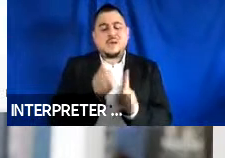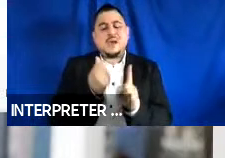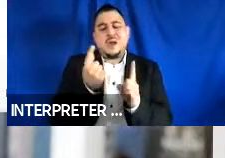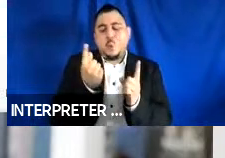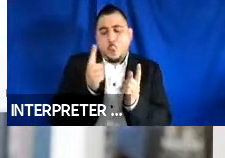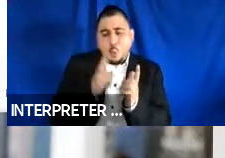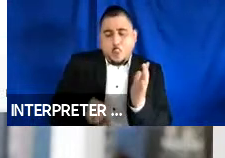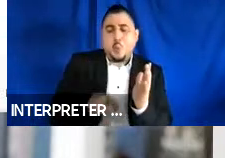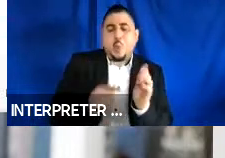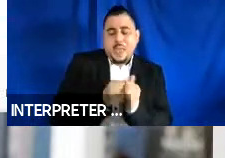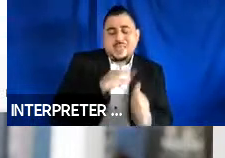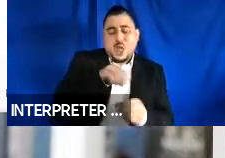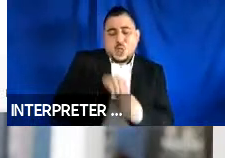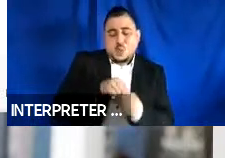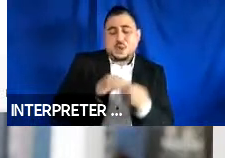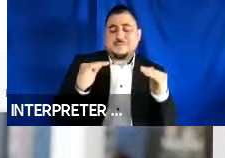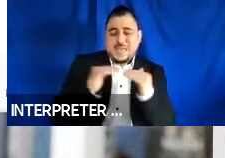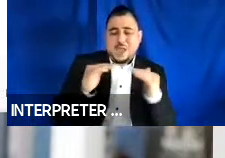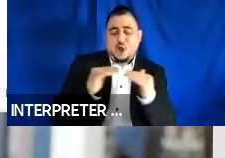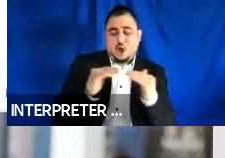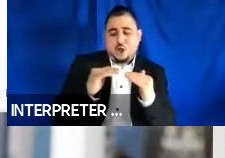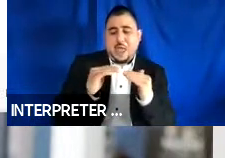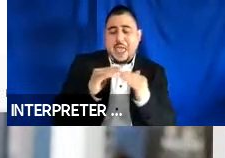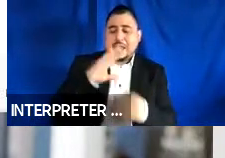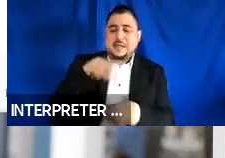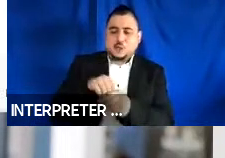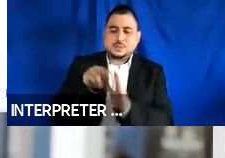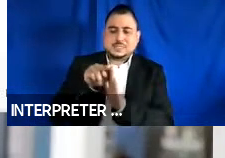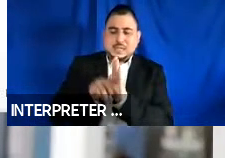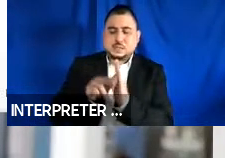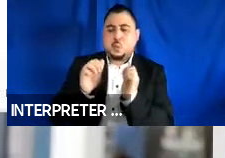inclusive algorithms for automated vehicles.